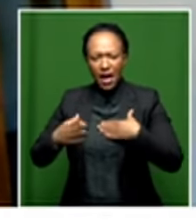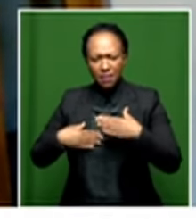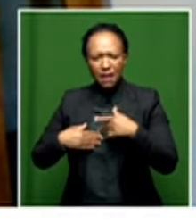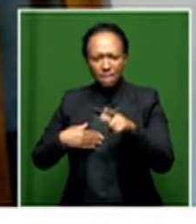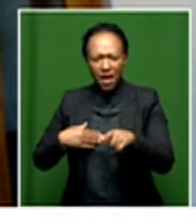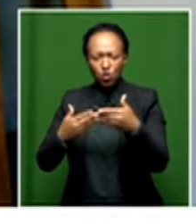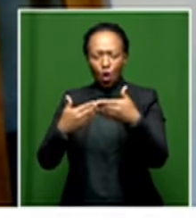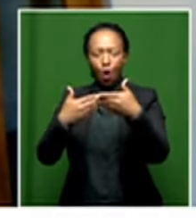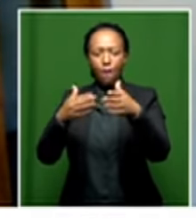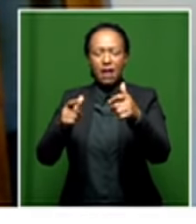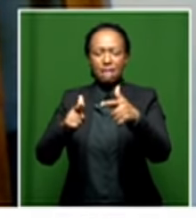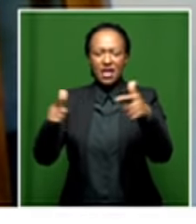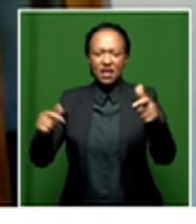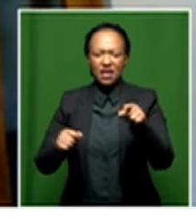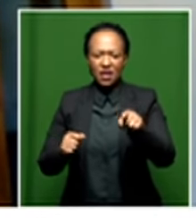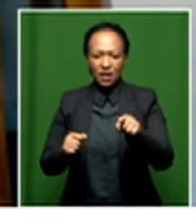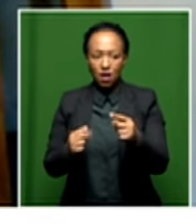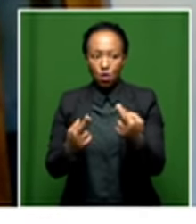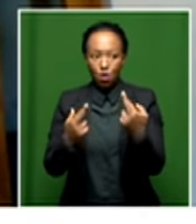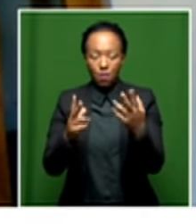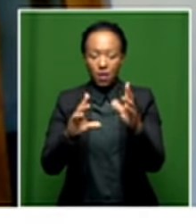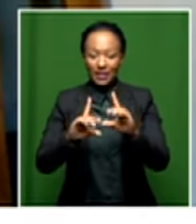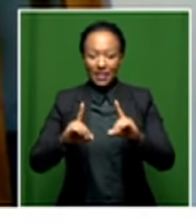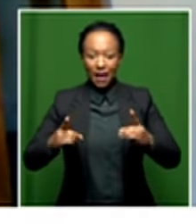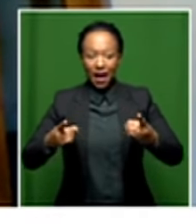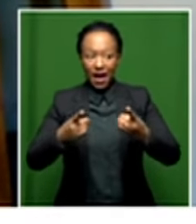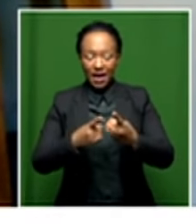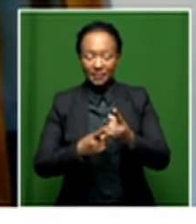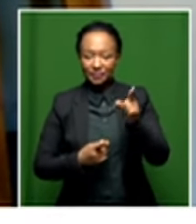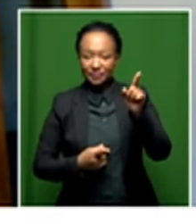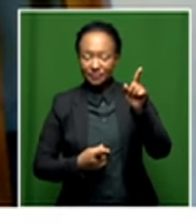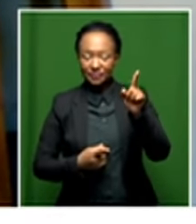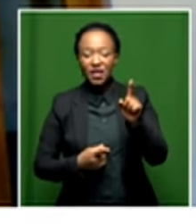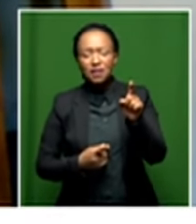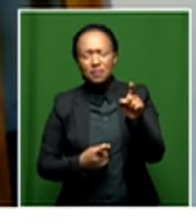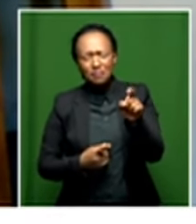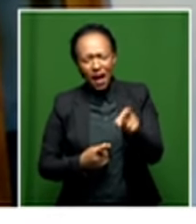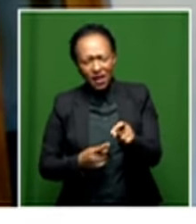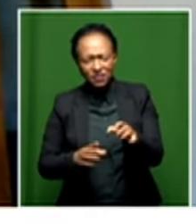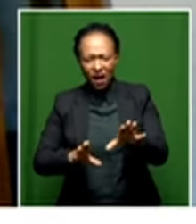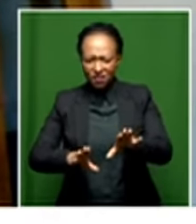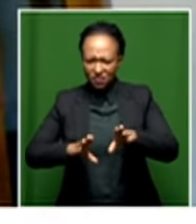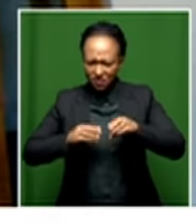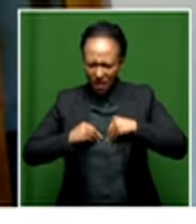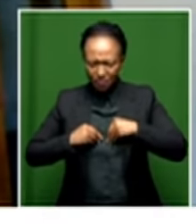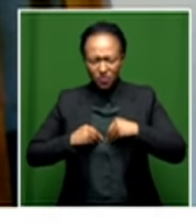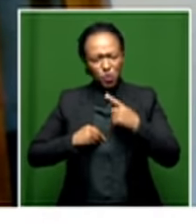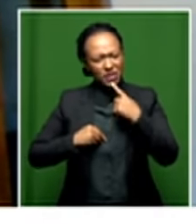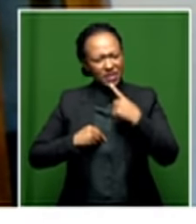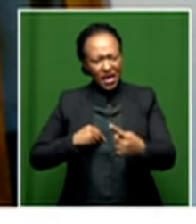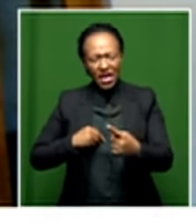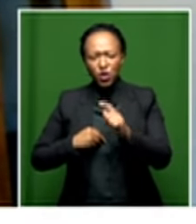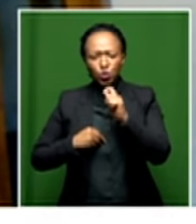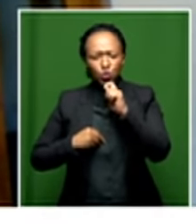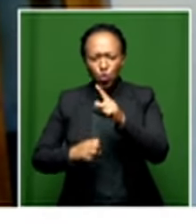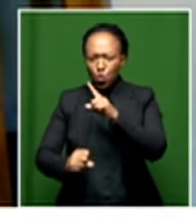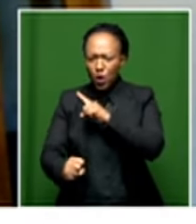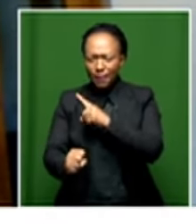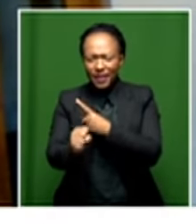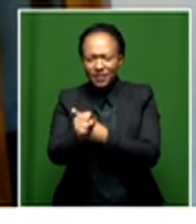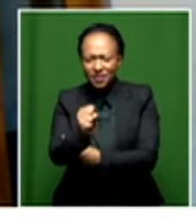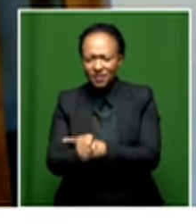possible. Mm-hmm. And we hope that the department at some point acknowledge that they lack the capacity to do this